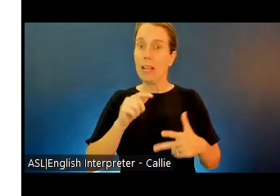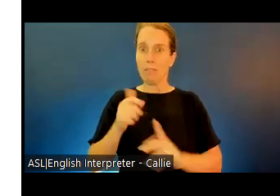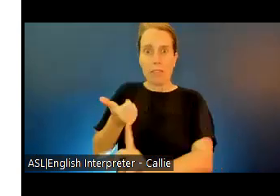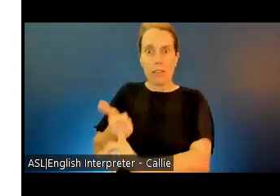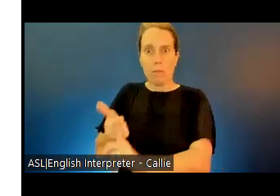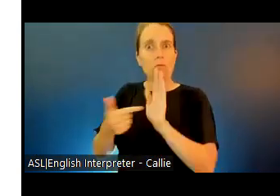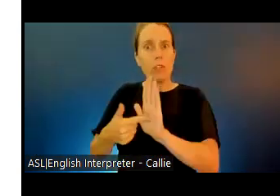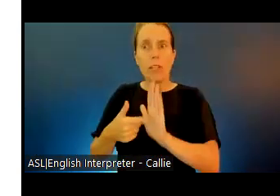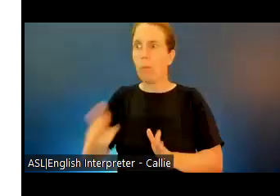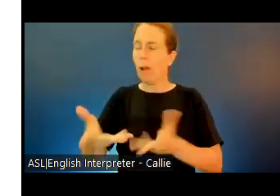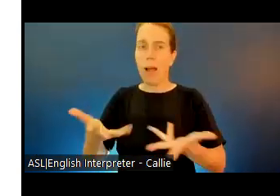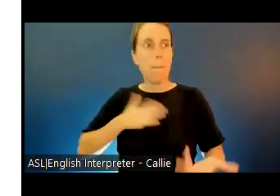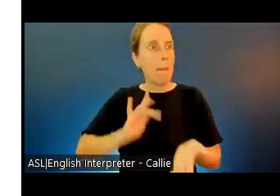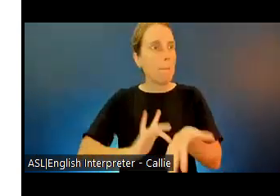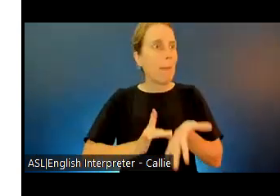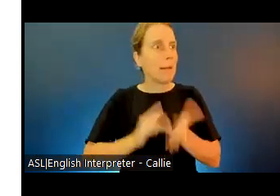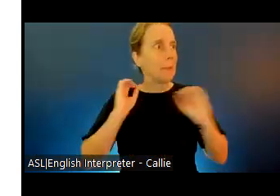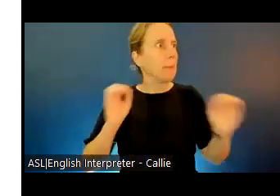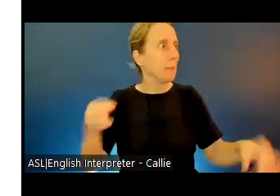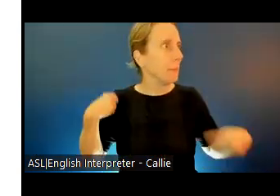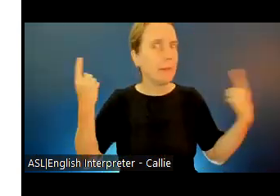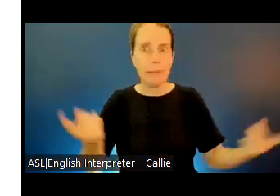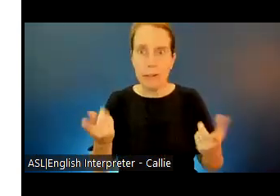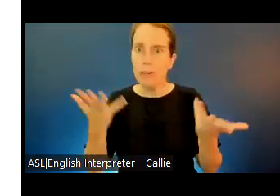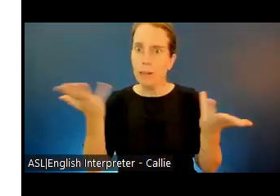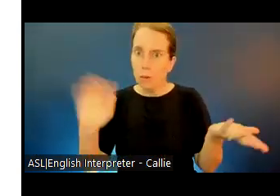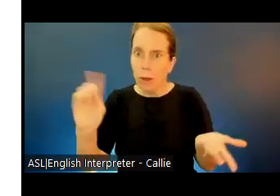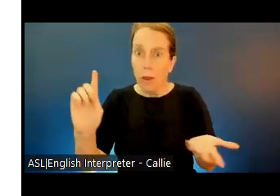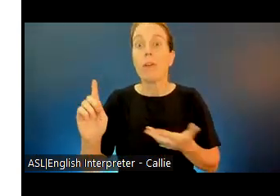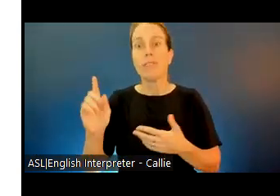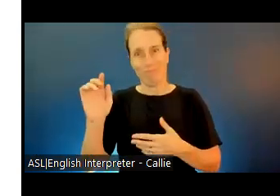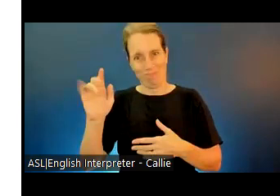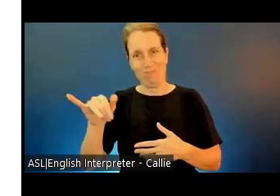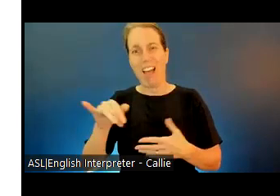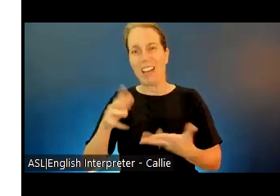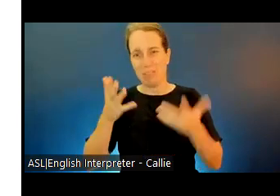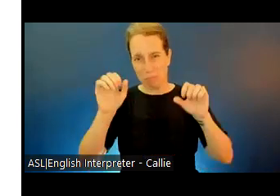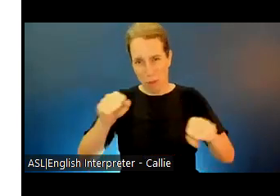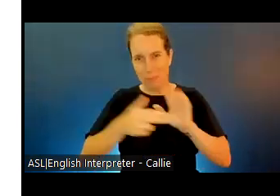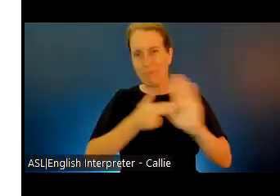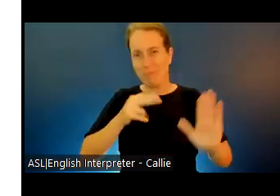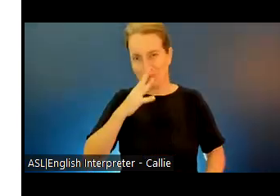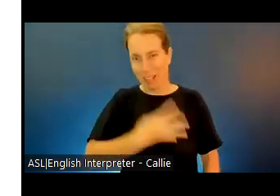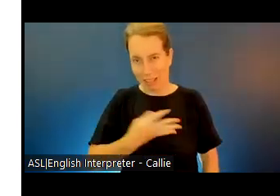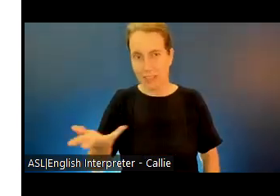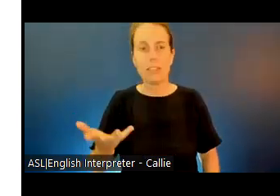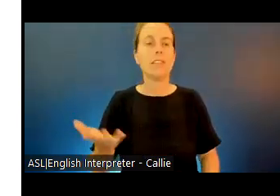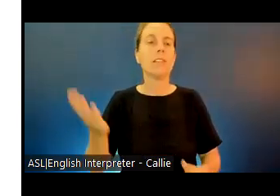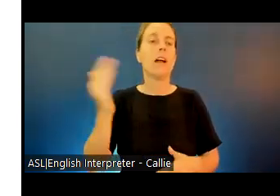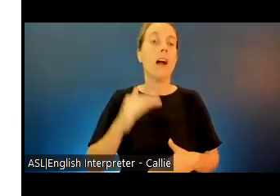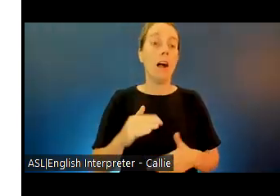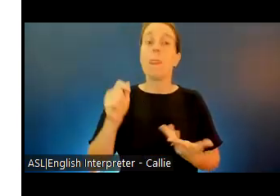on. Poor care or hygiene. This is something where I sort of draw on my personal experience as a caregiver for